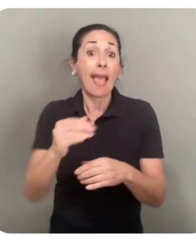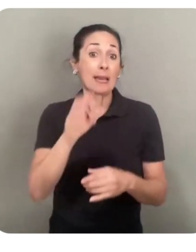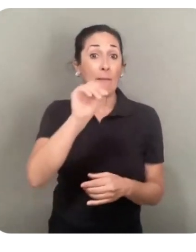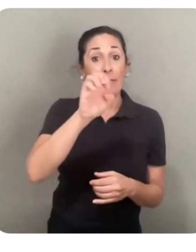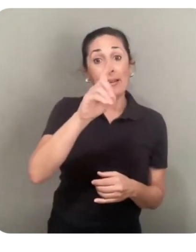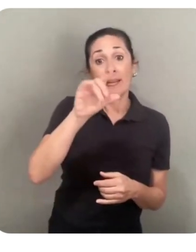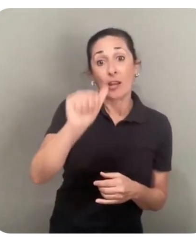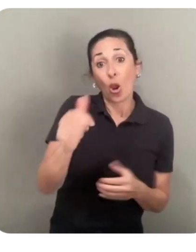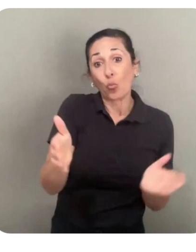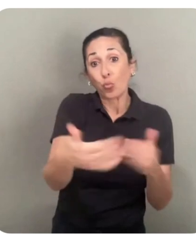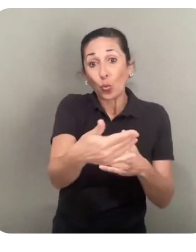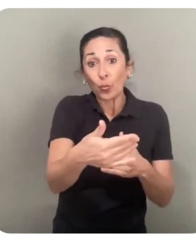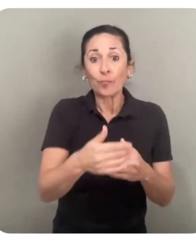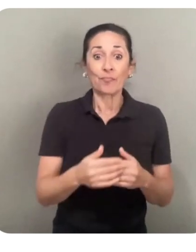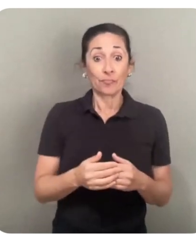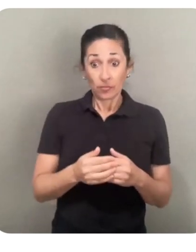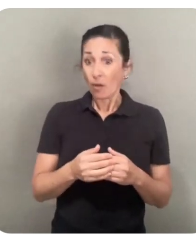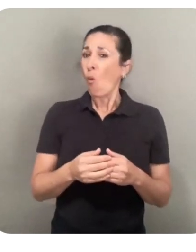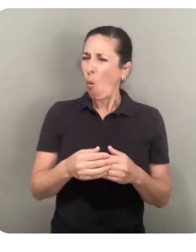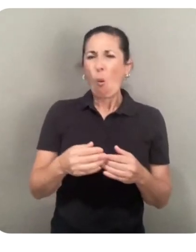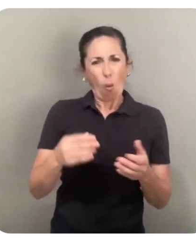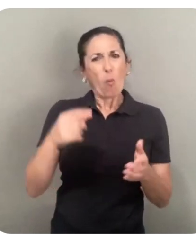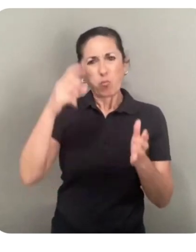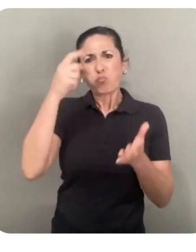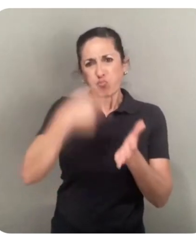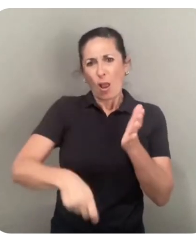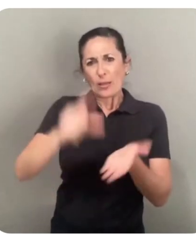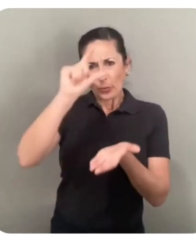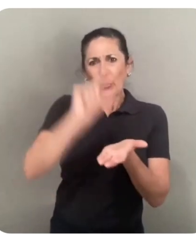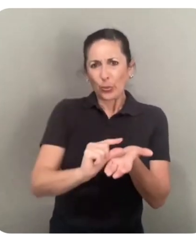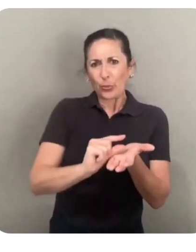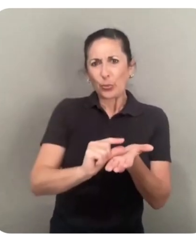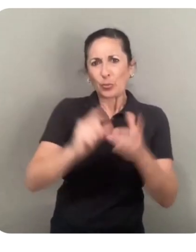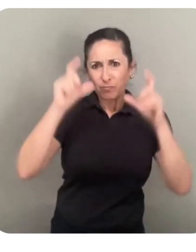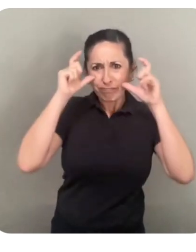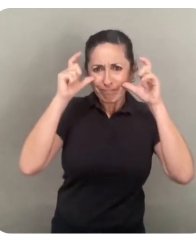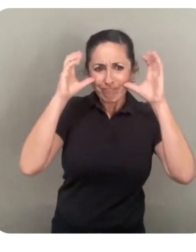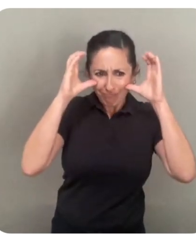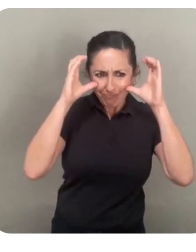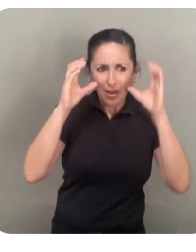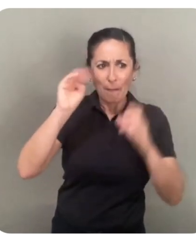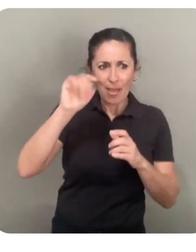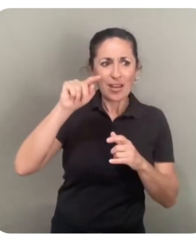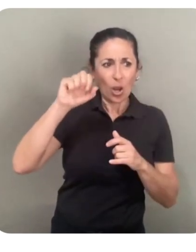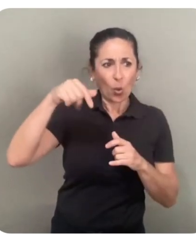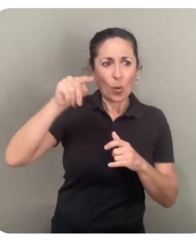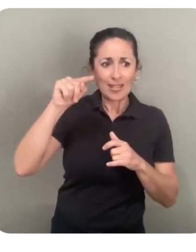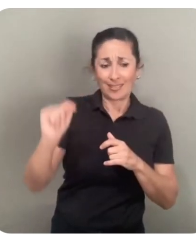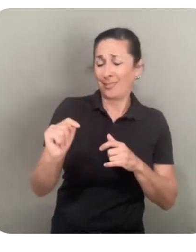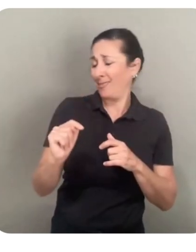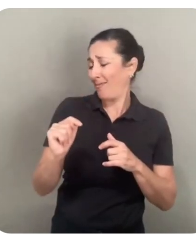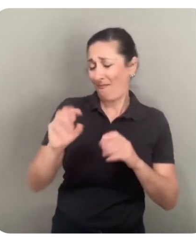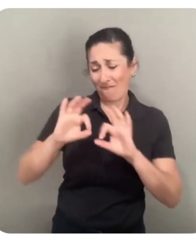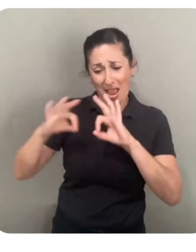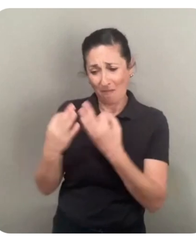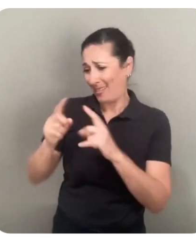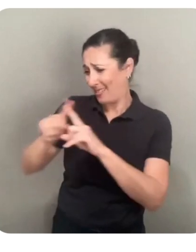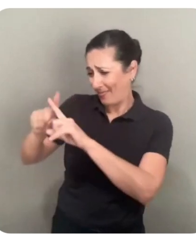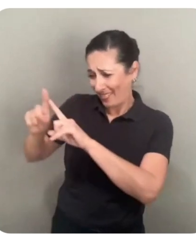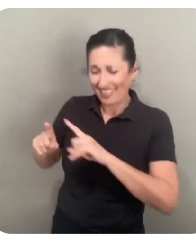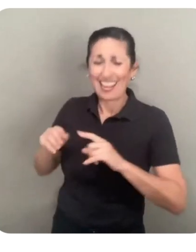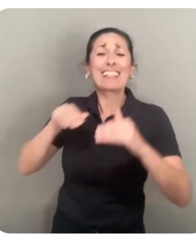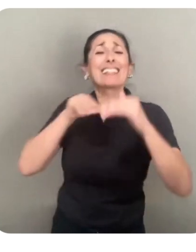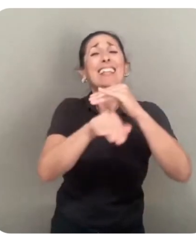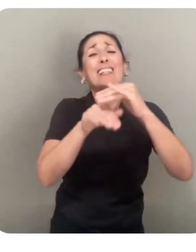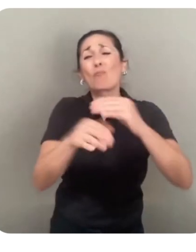rooms. With the affordability of the MetaQuest 3S, the MetaQuest family of devices is accessible to a